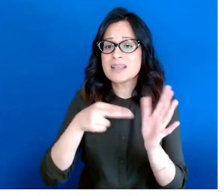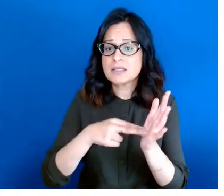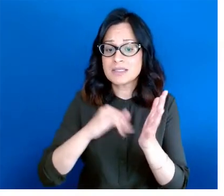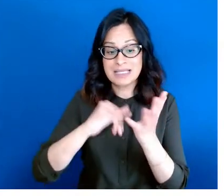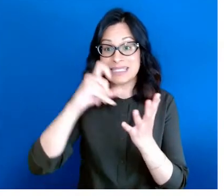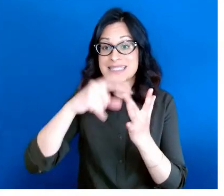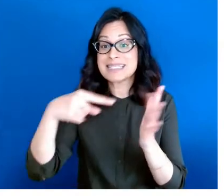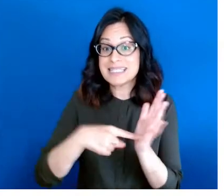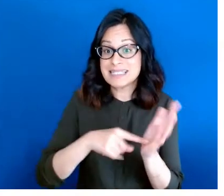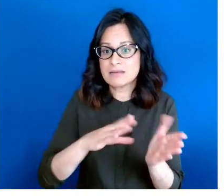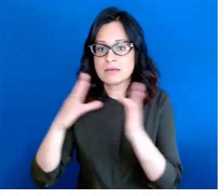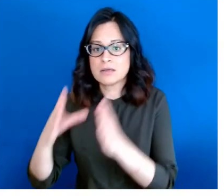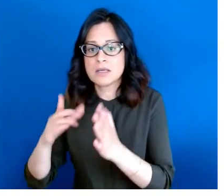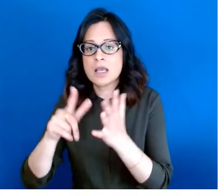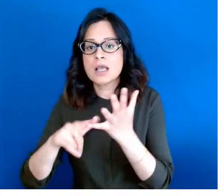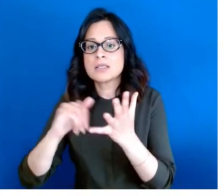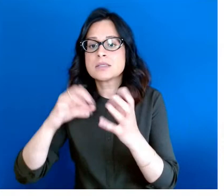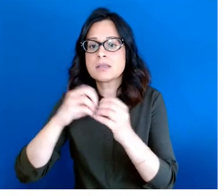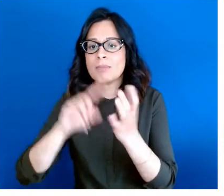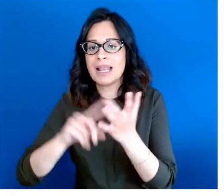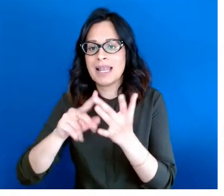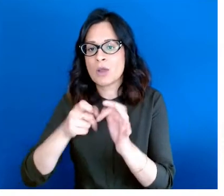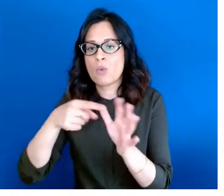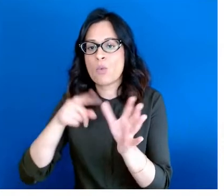hand, sublingual immunotherapy, SLIT.